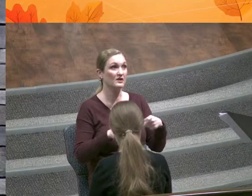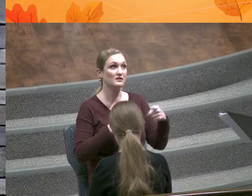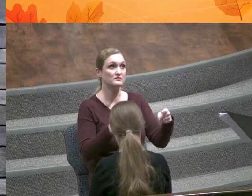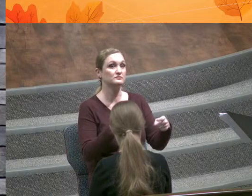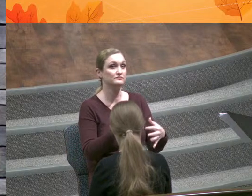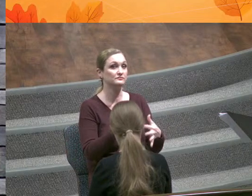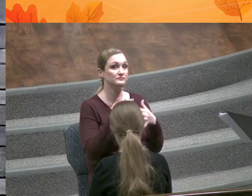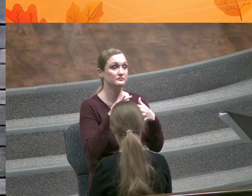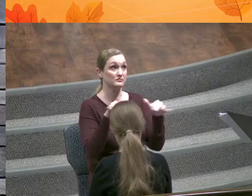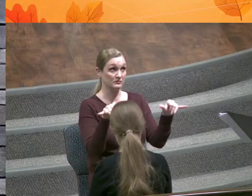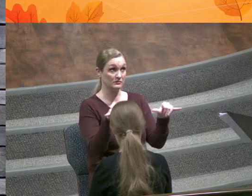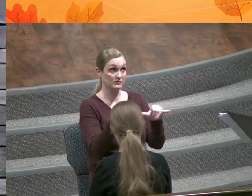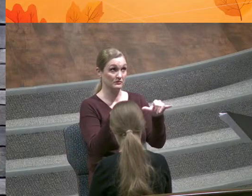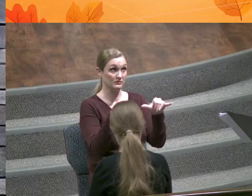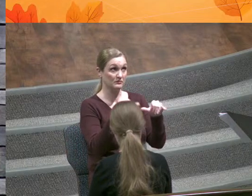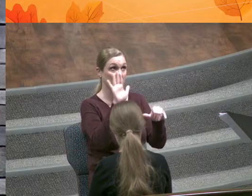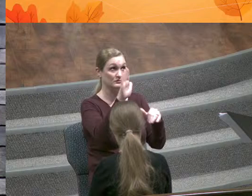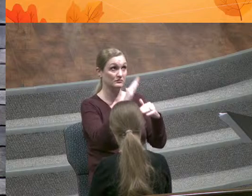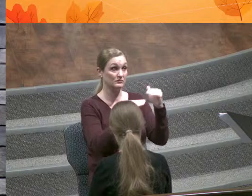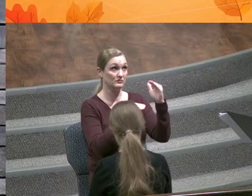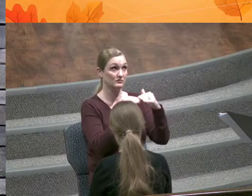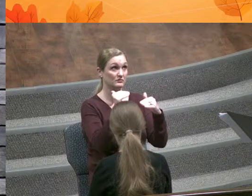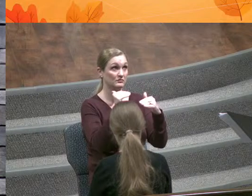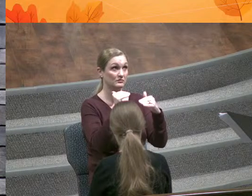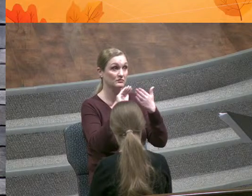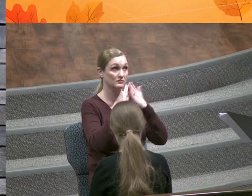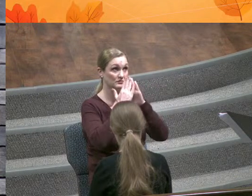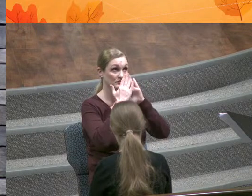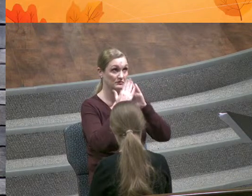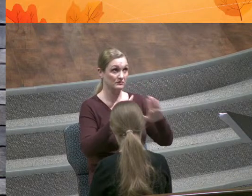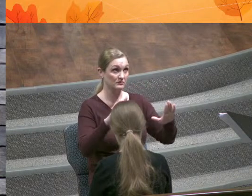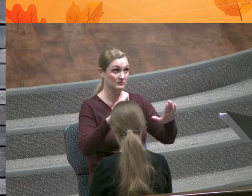of your comfort and strength and peace.